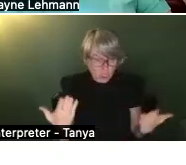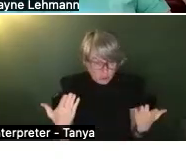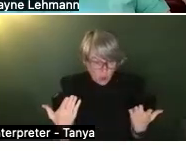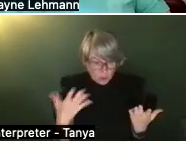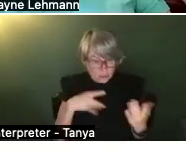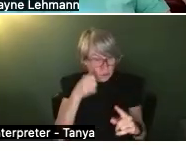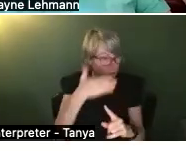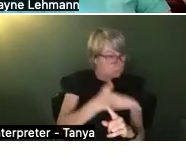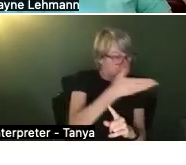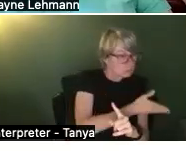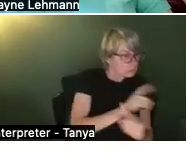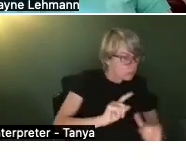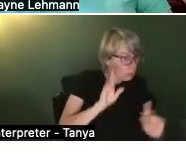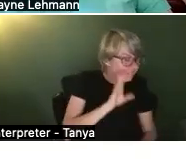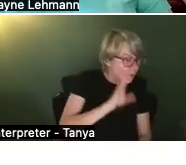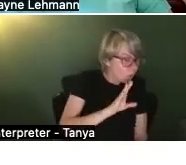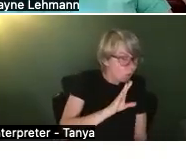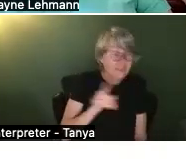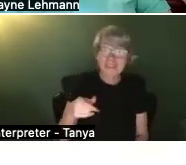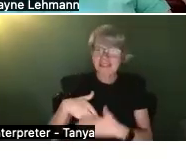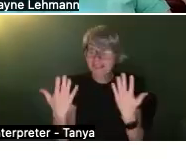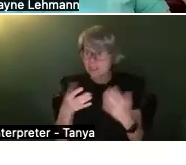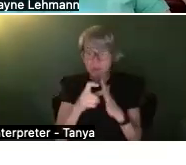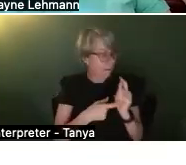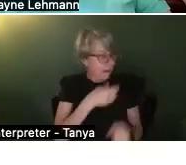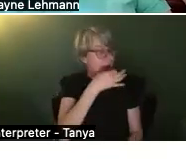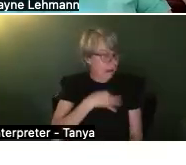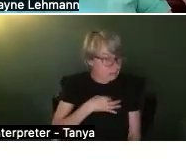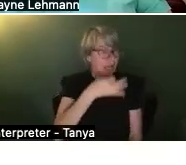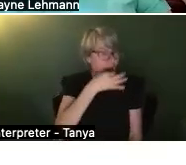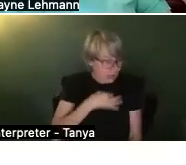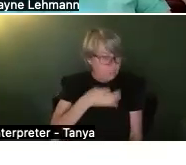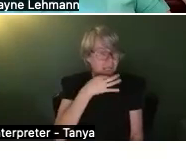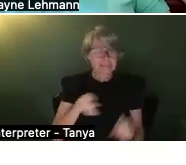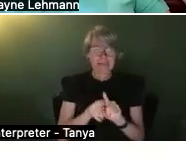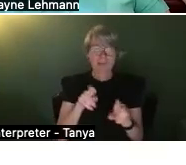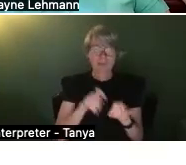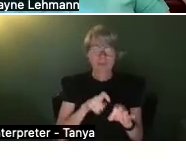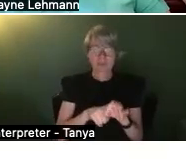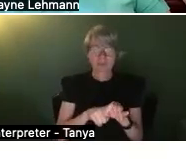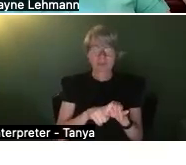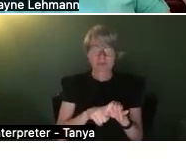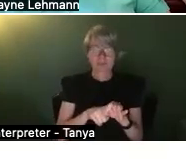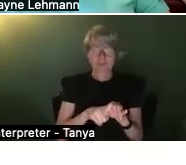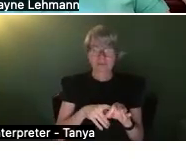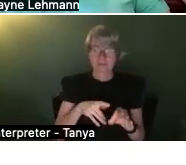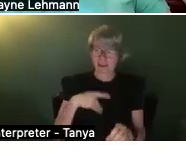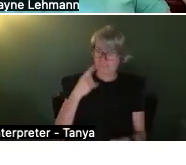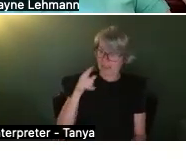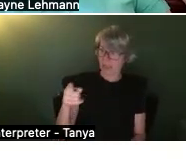doctor kept asking me, and it really hit me that I felt like he didn't know what to